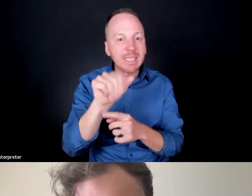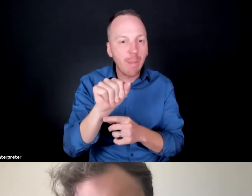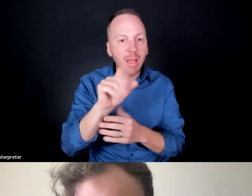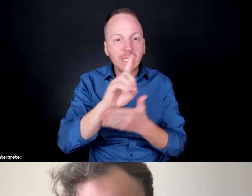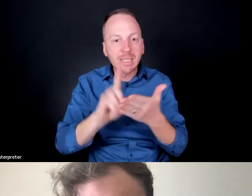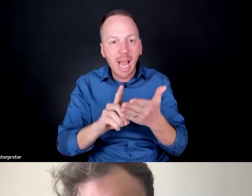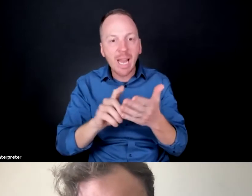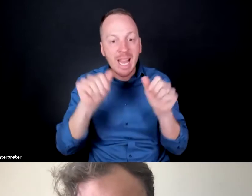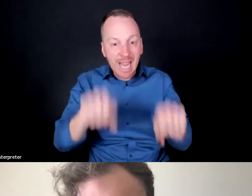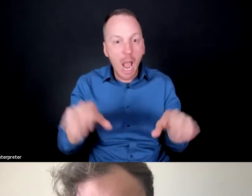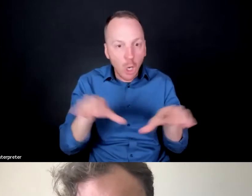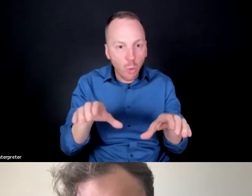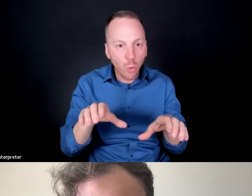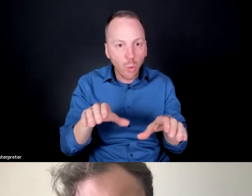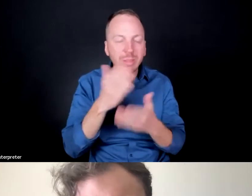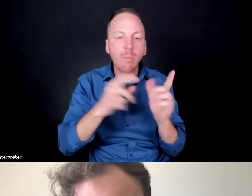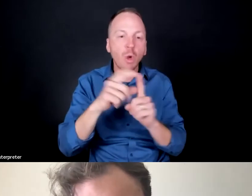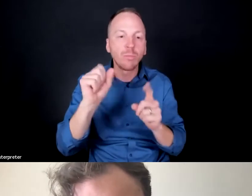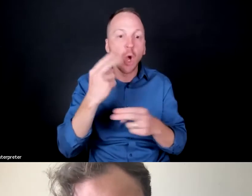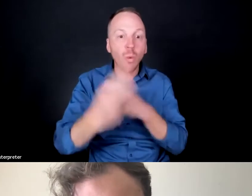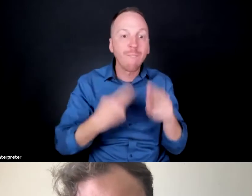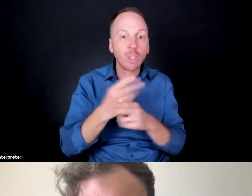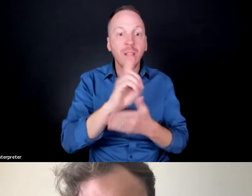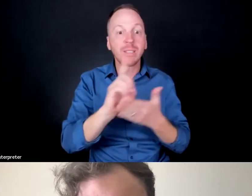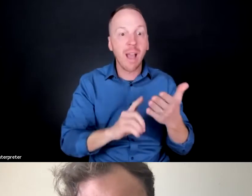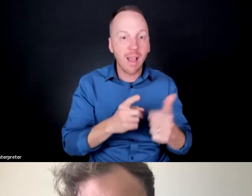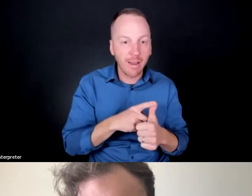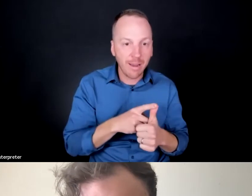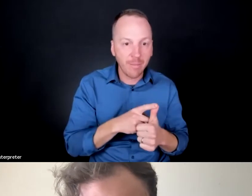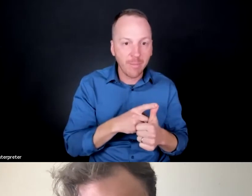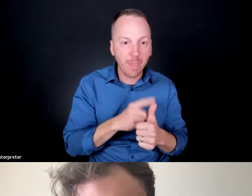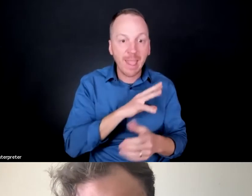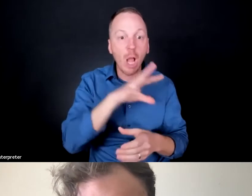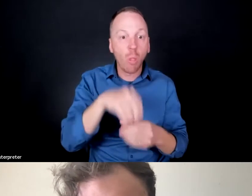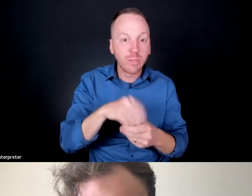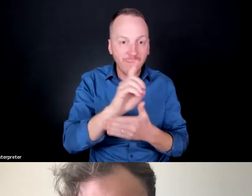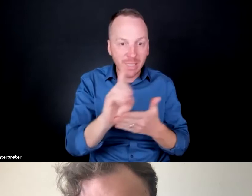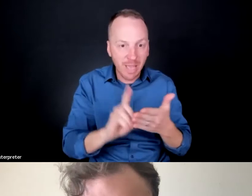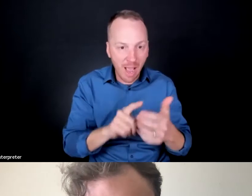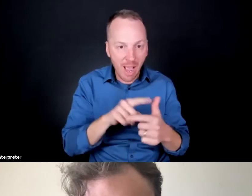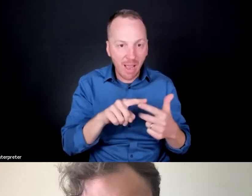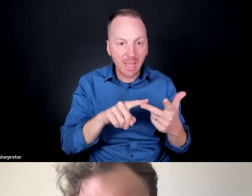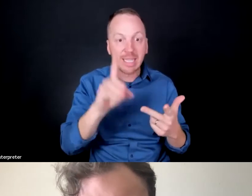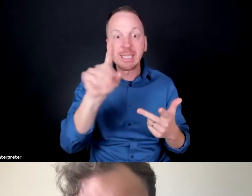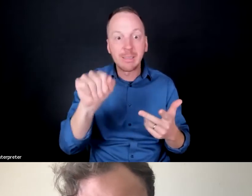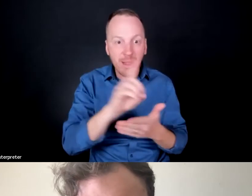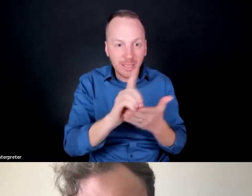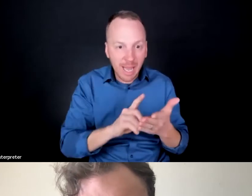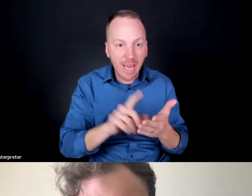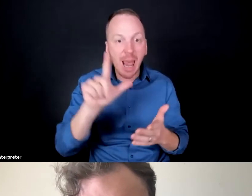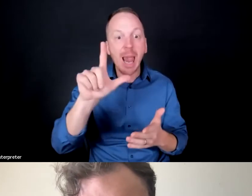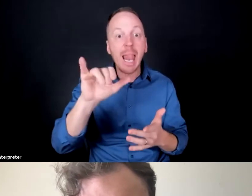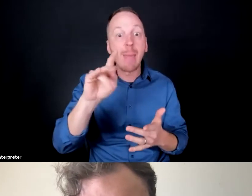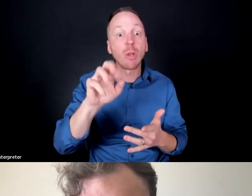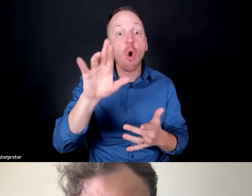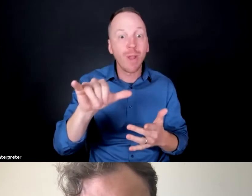do. So some of those terms might be universal design, inclusive design, disability design, liberatory design,